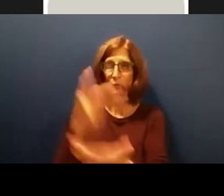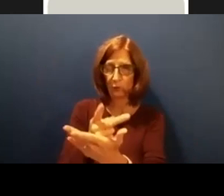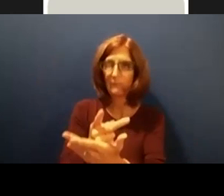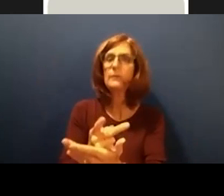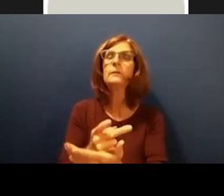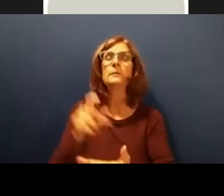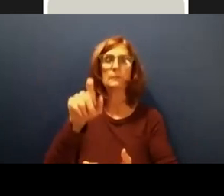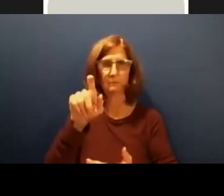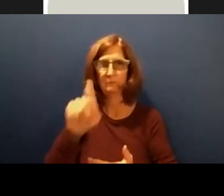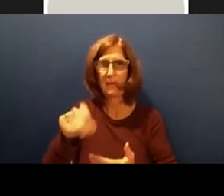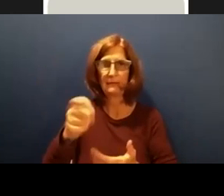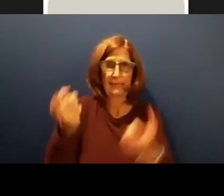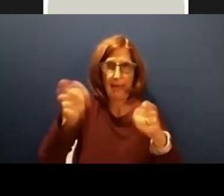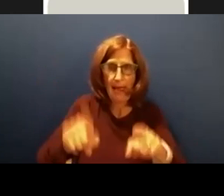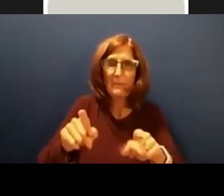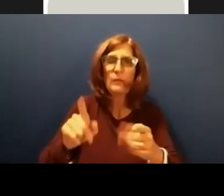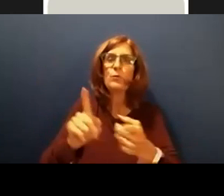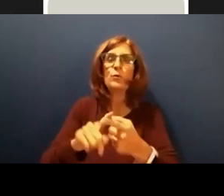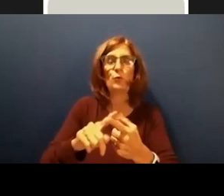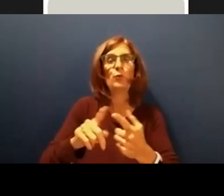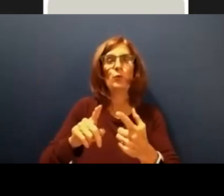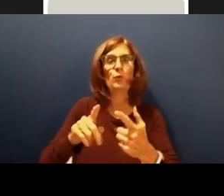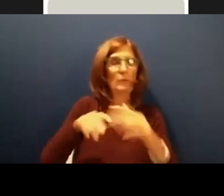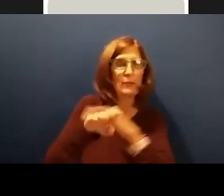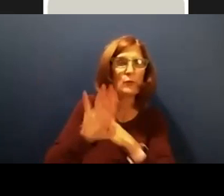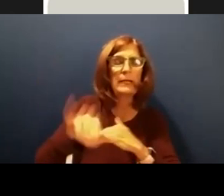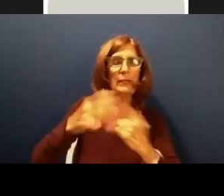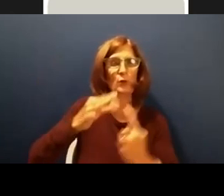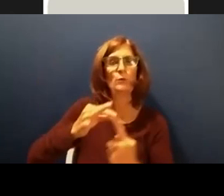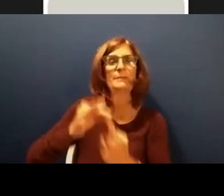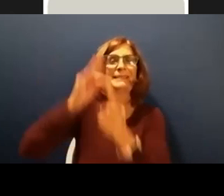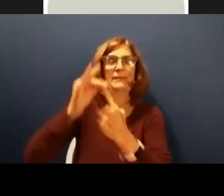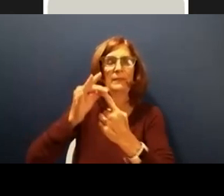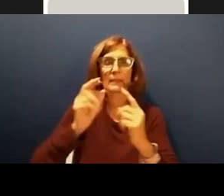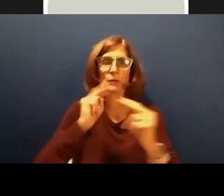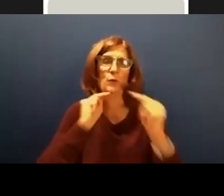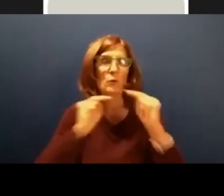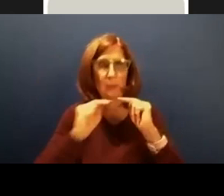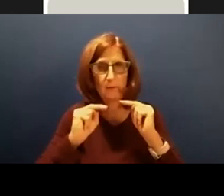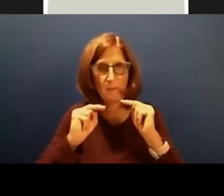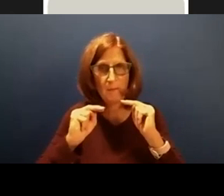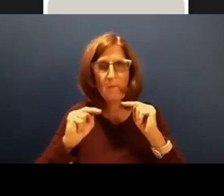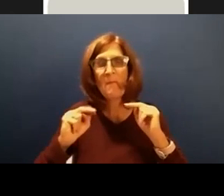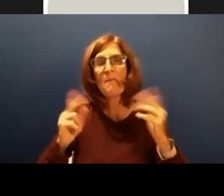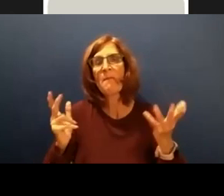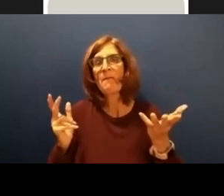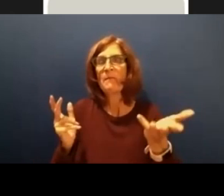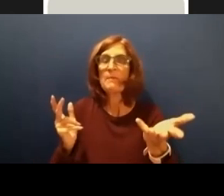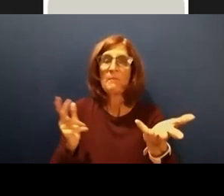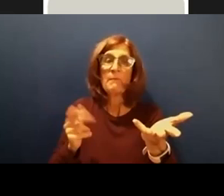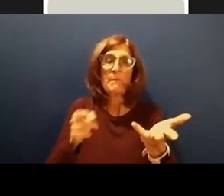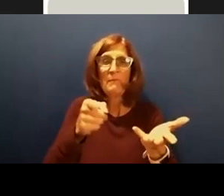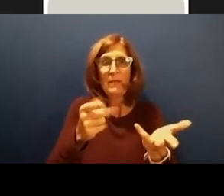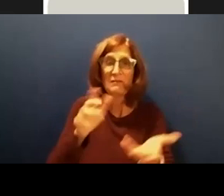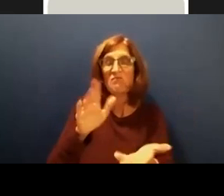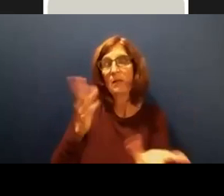exclusive negotiations for 4 URA-owned vacant parcels, and it's just west of a historic New Granada